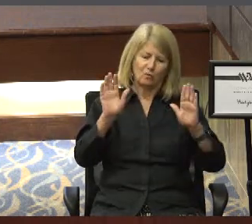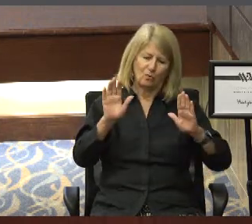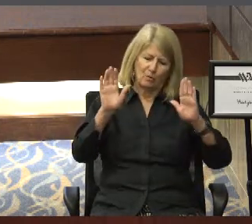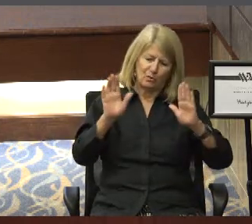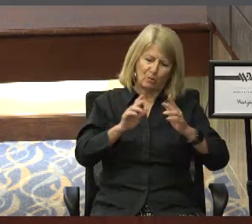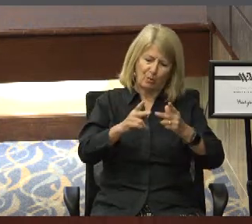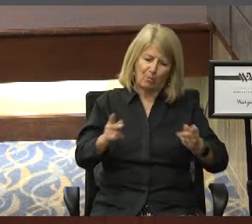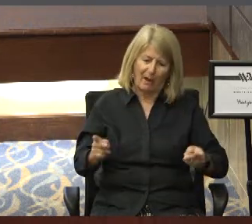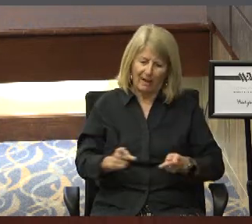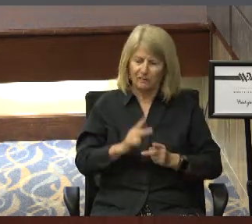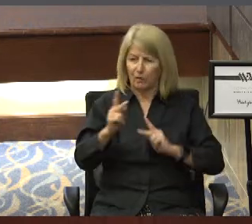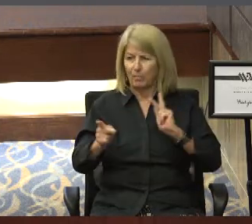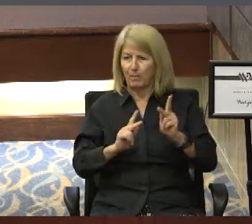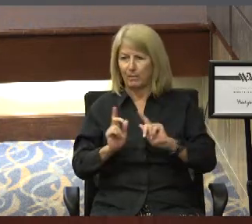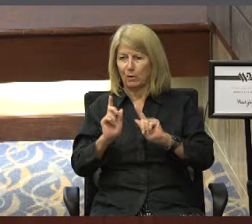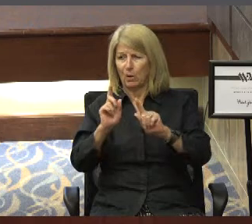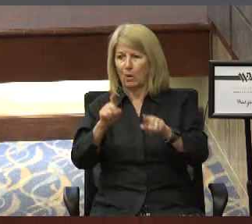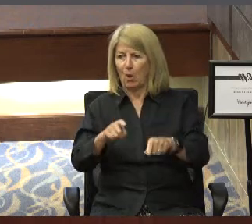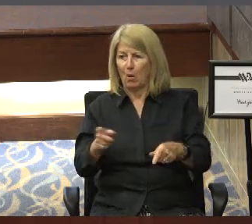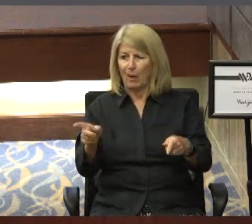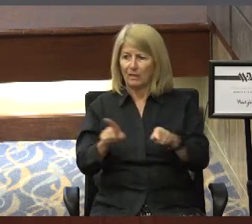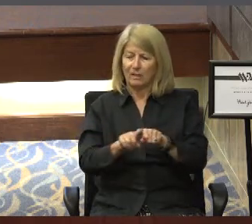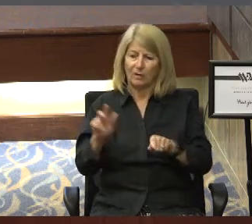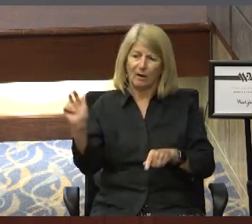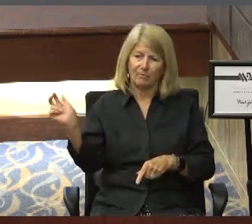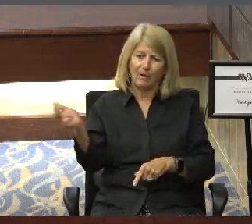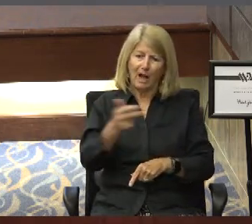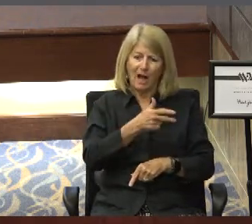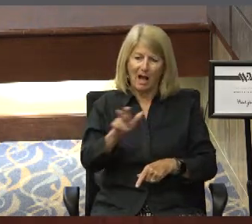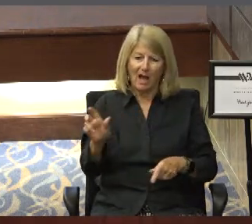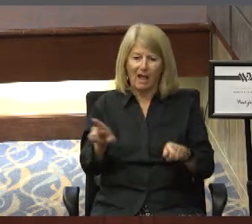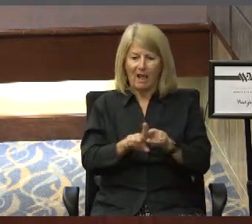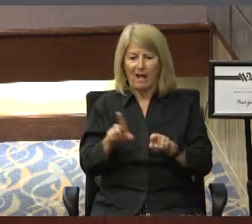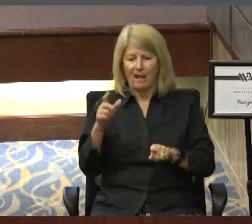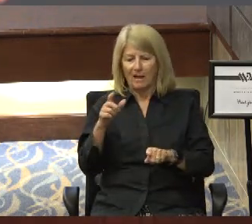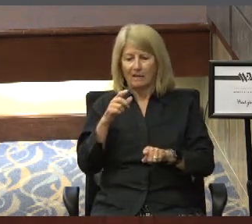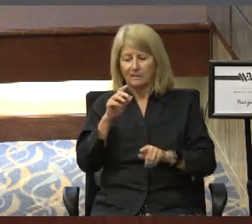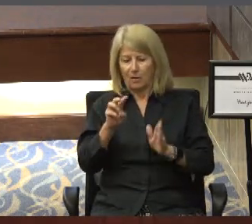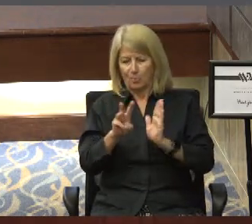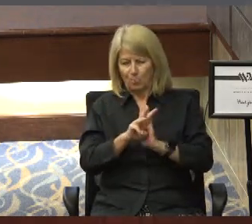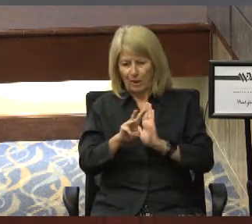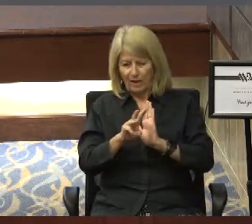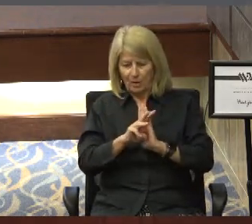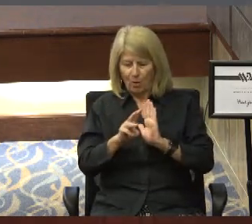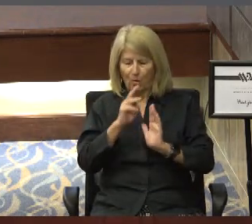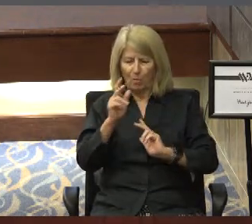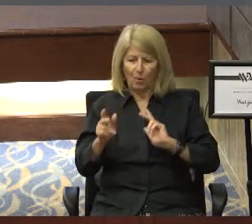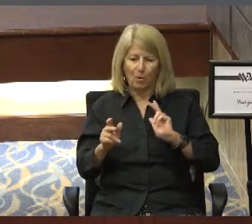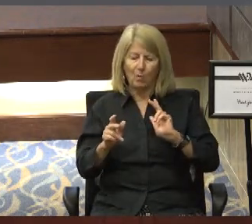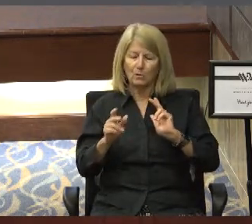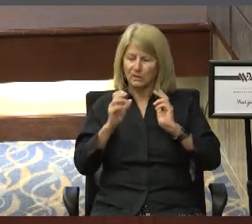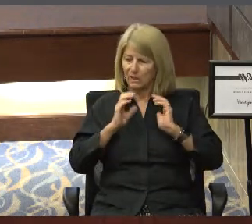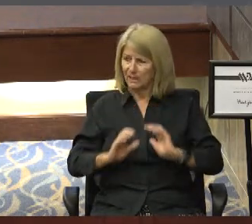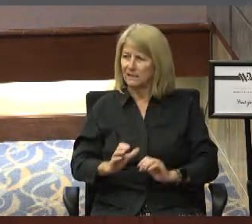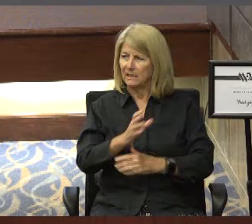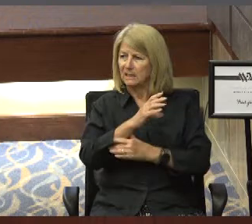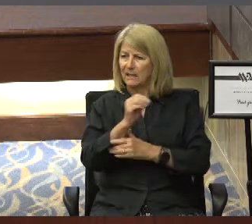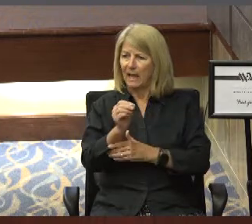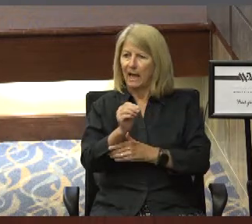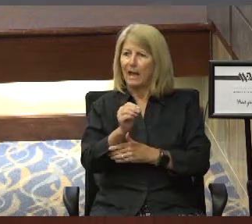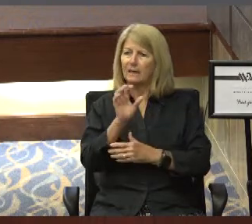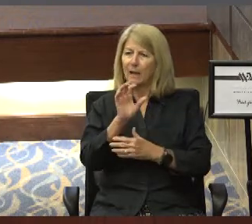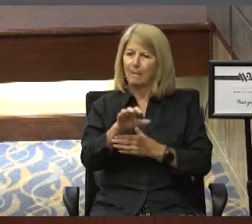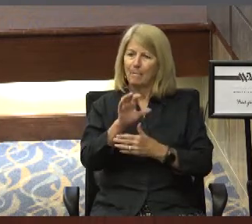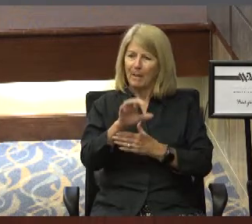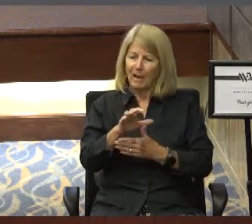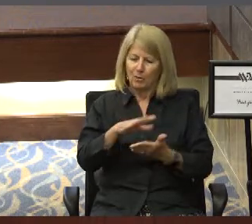for people to go as they drive by on I-35, as we visit it, as Waco citizens, as Baylor kids walk through there, as all folks are going to be